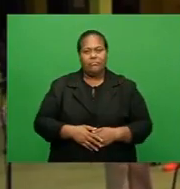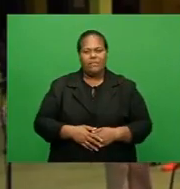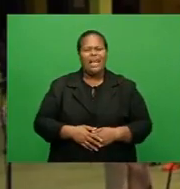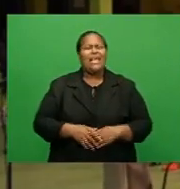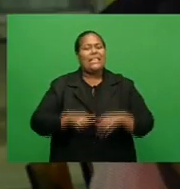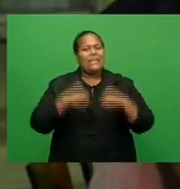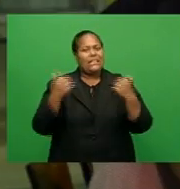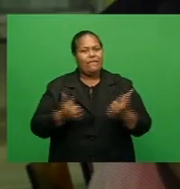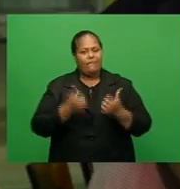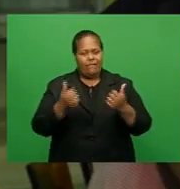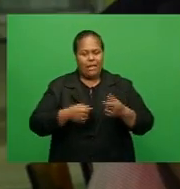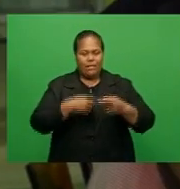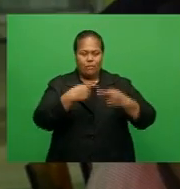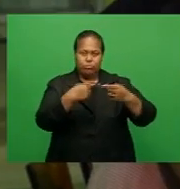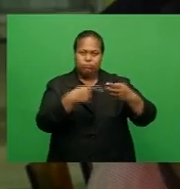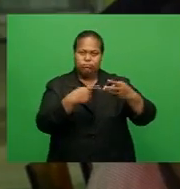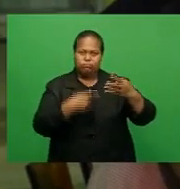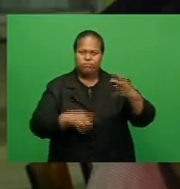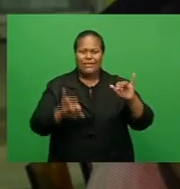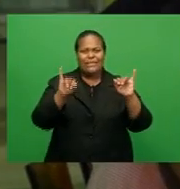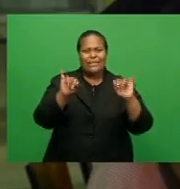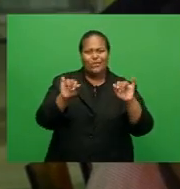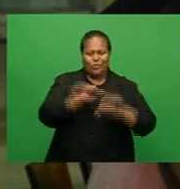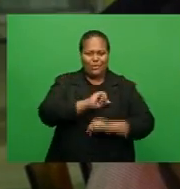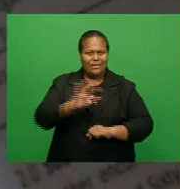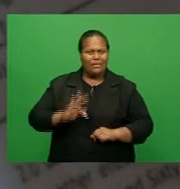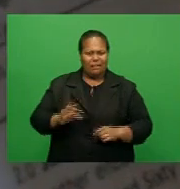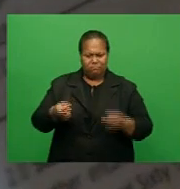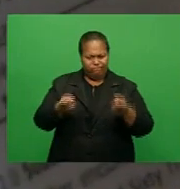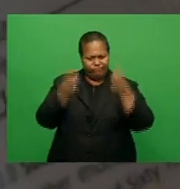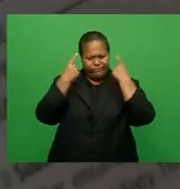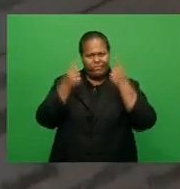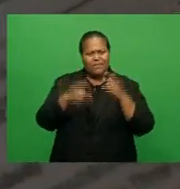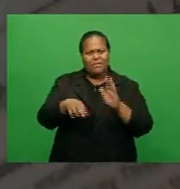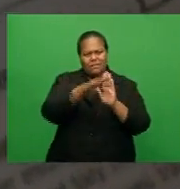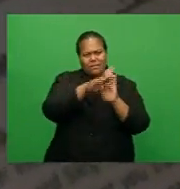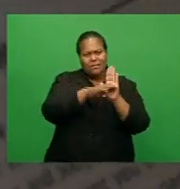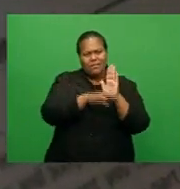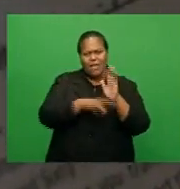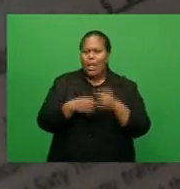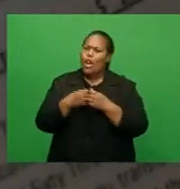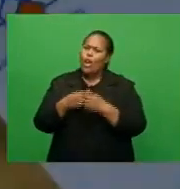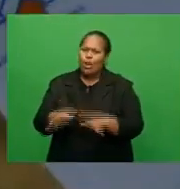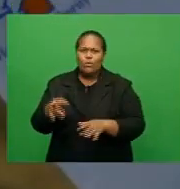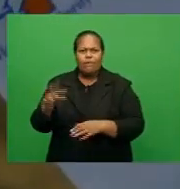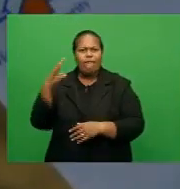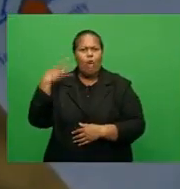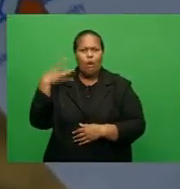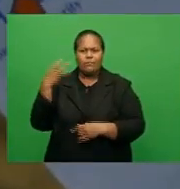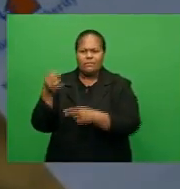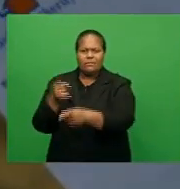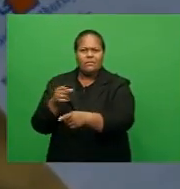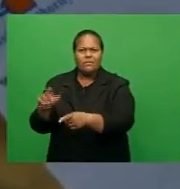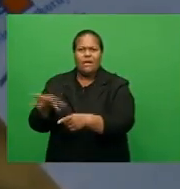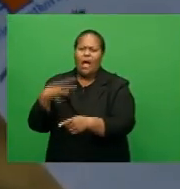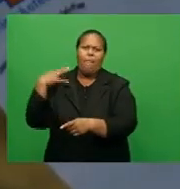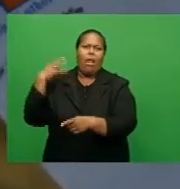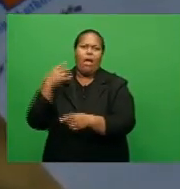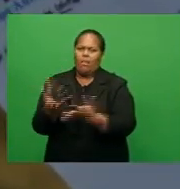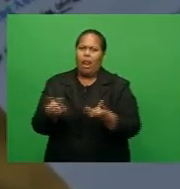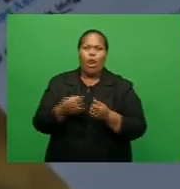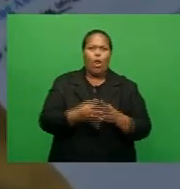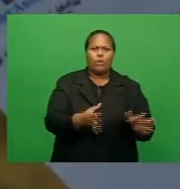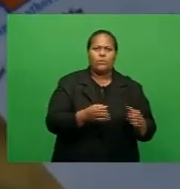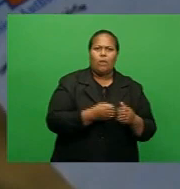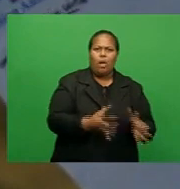including staff not understanding the eligibility criteria, losing the application forms for client and having them reapply. The public